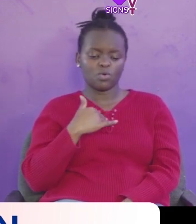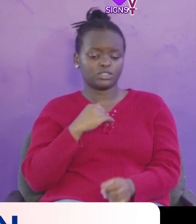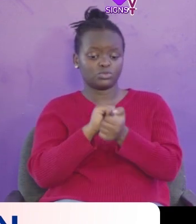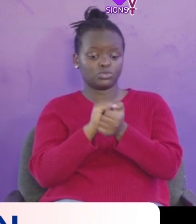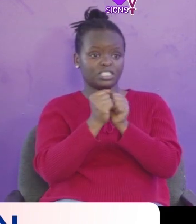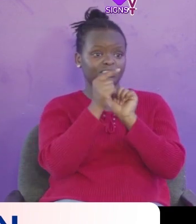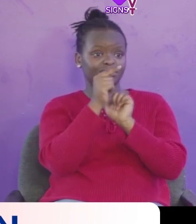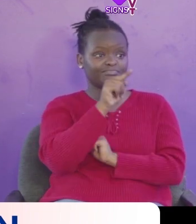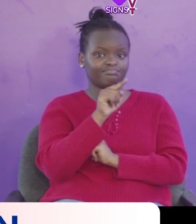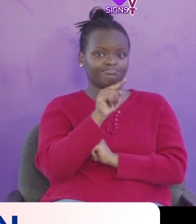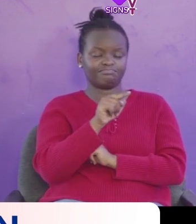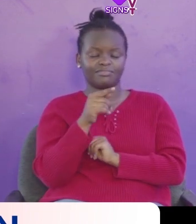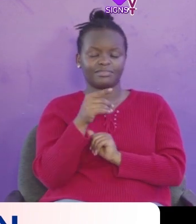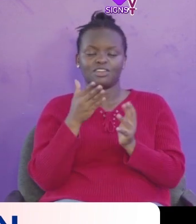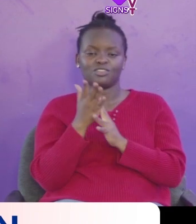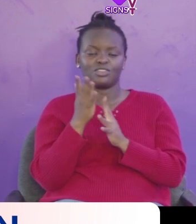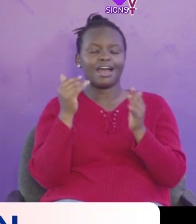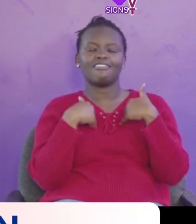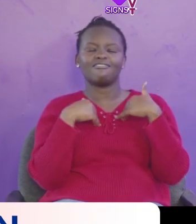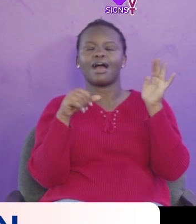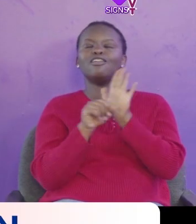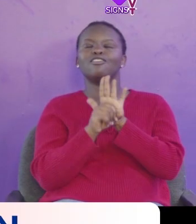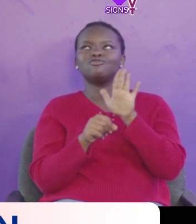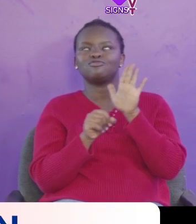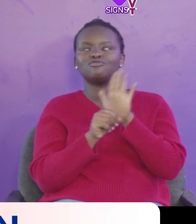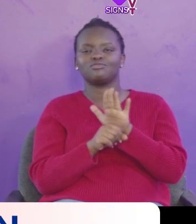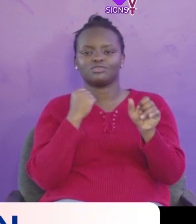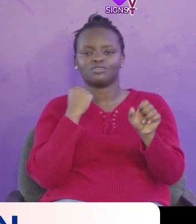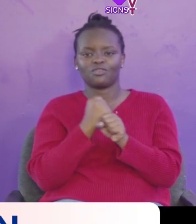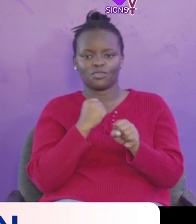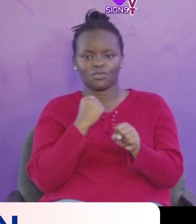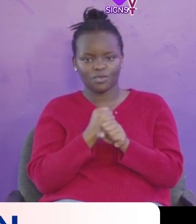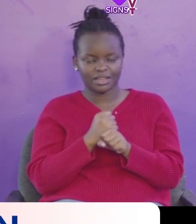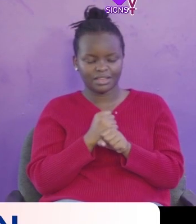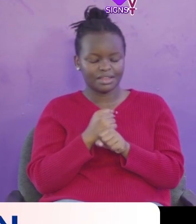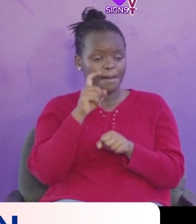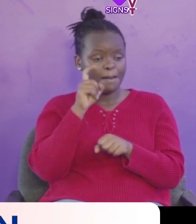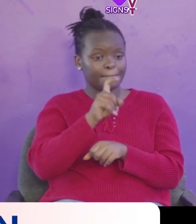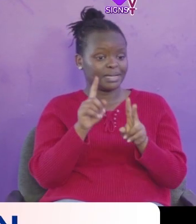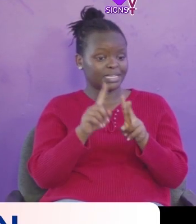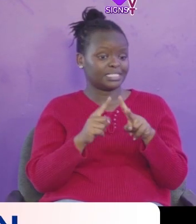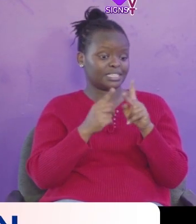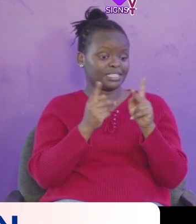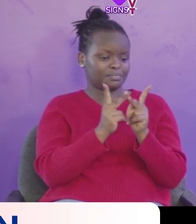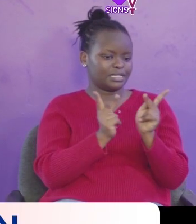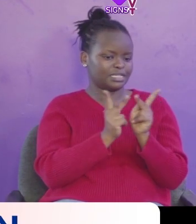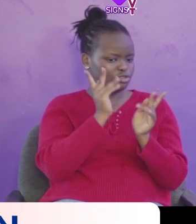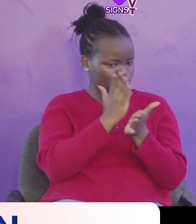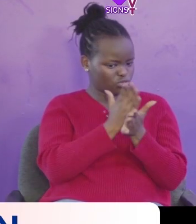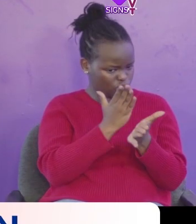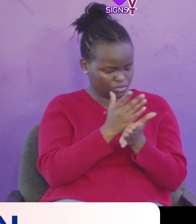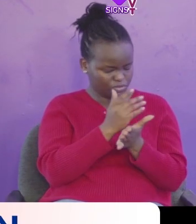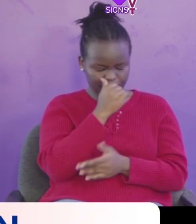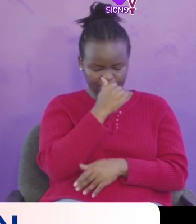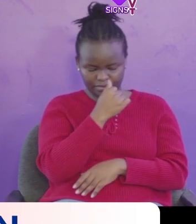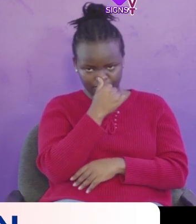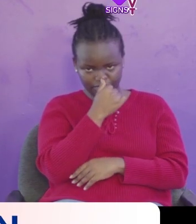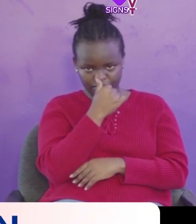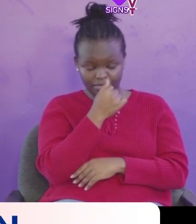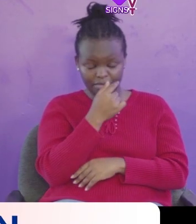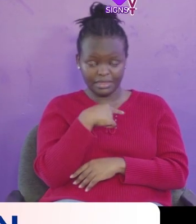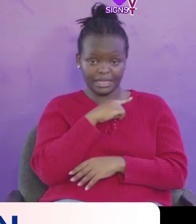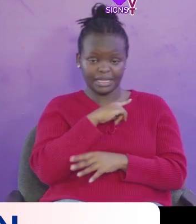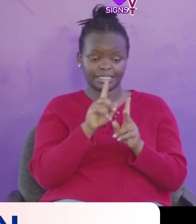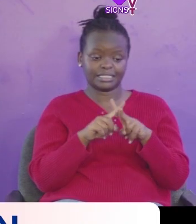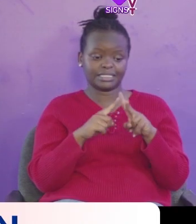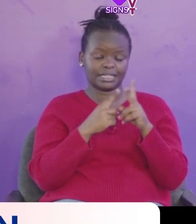is a lot that should be done. But don't you think we have to begin somewhere? We have to begin somewhere. Houses and for us to begin